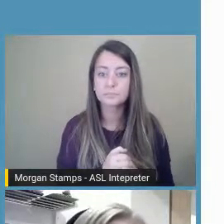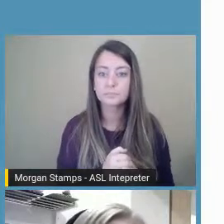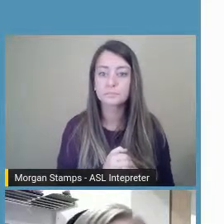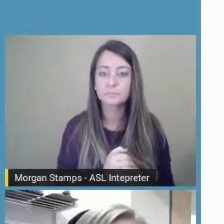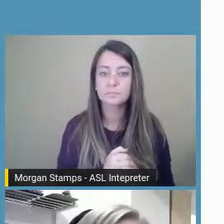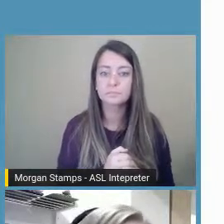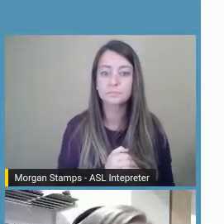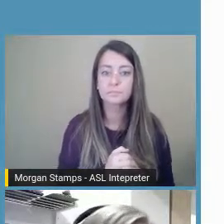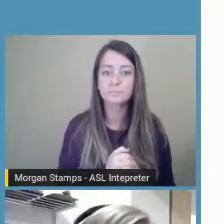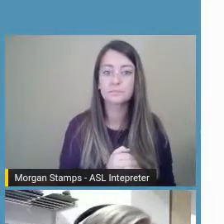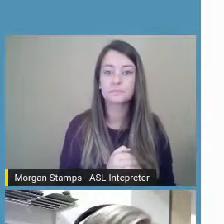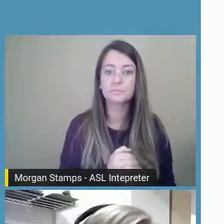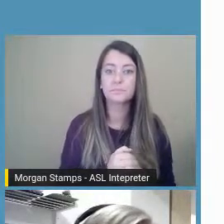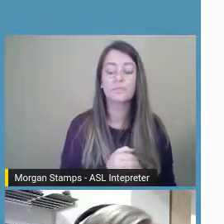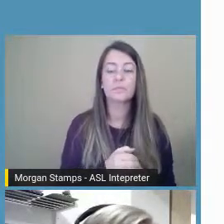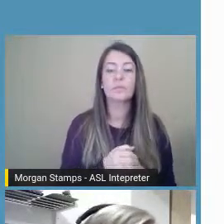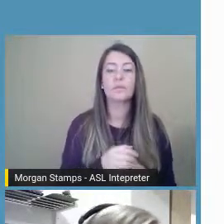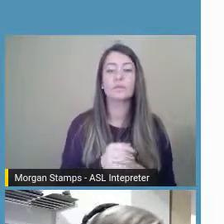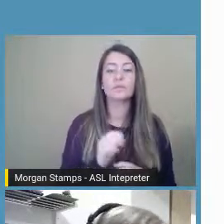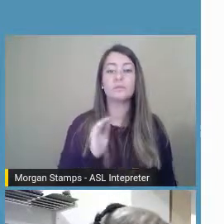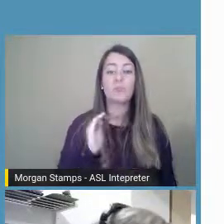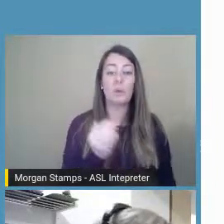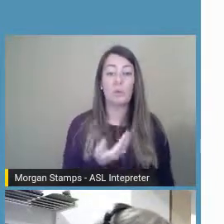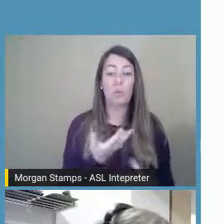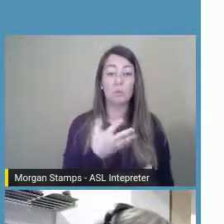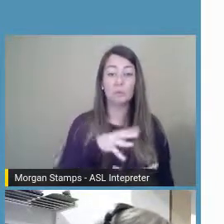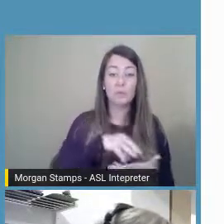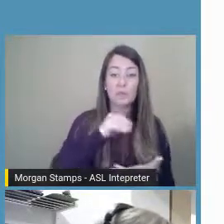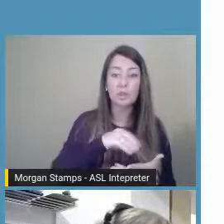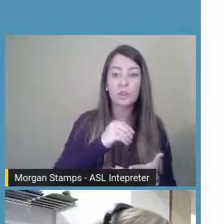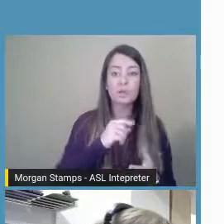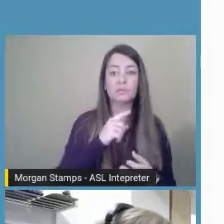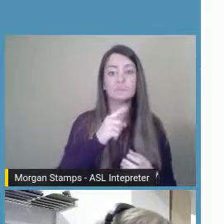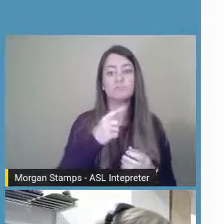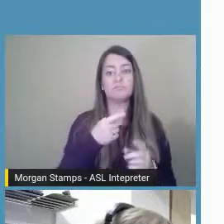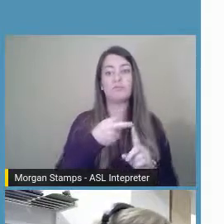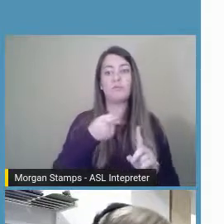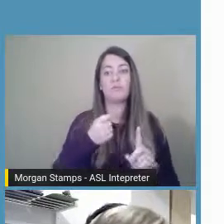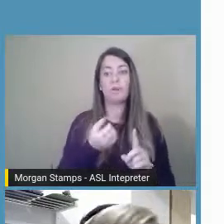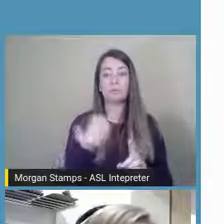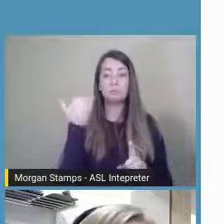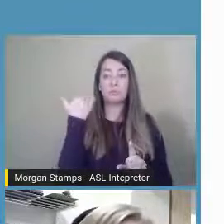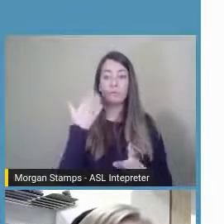ashevilleart.org/museumfromhome and follow the link to videos on our YouTube page.